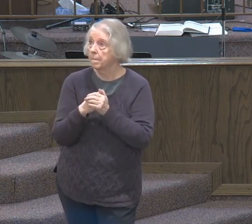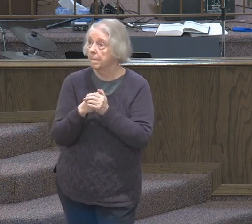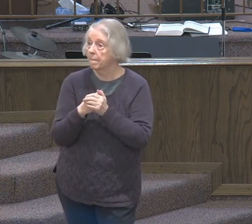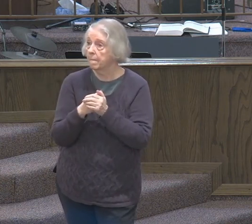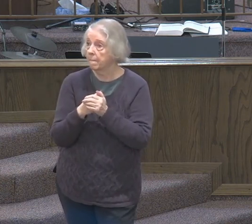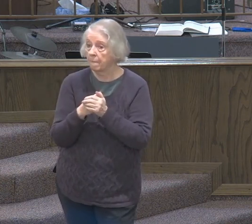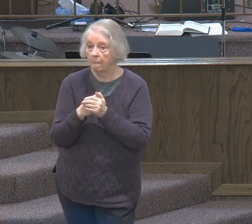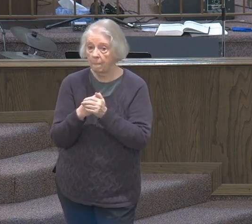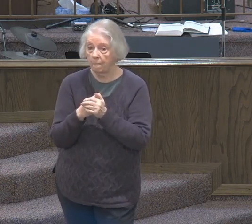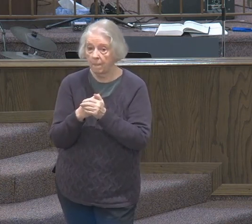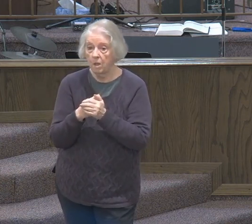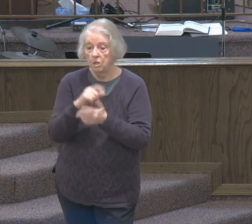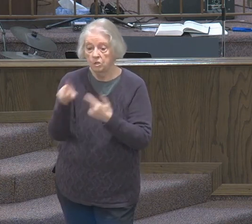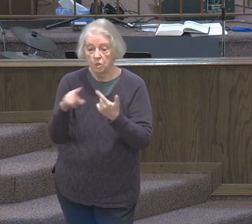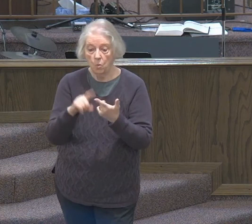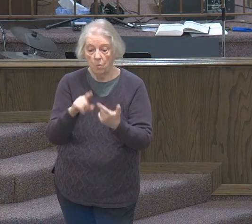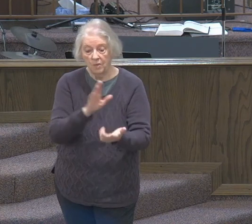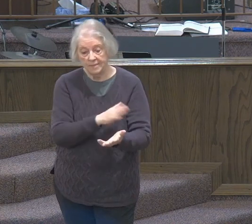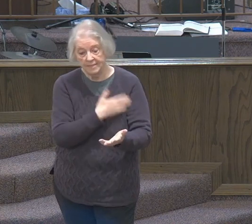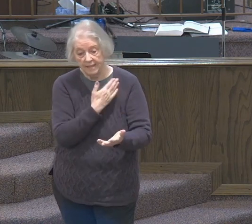So if you sing the song,